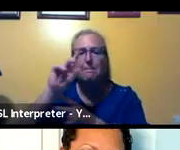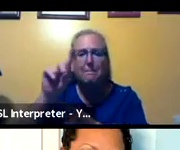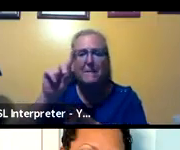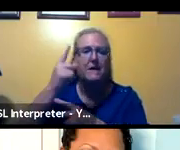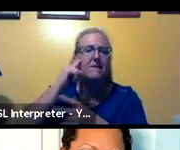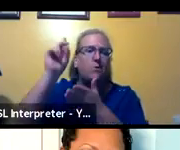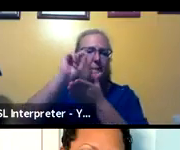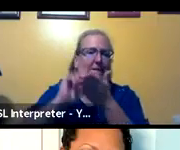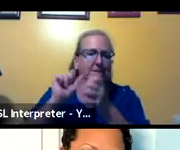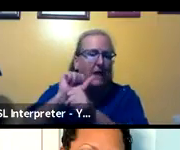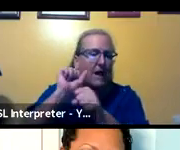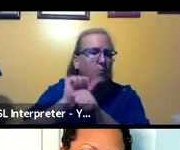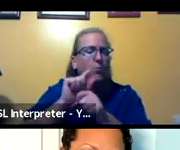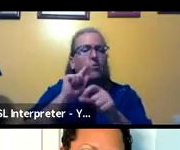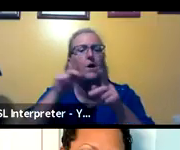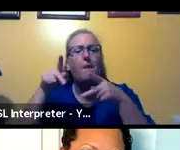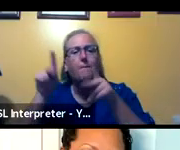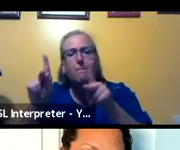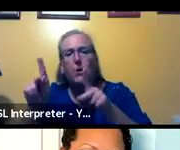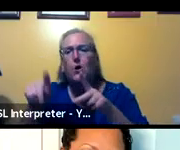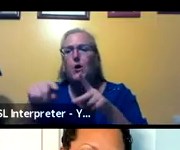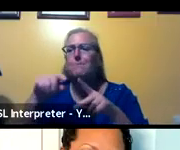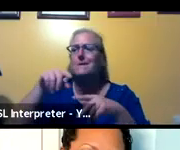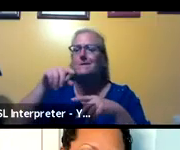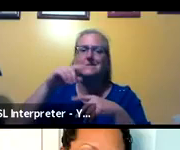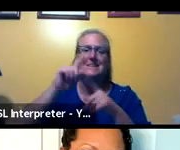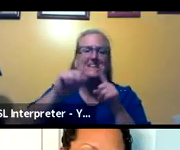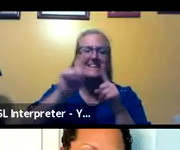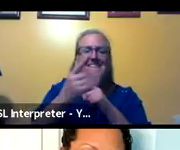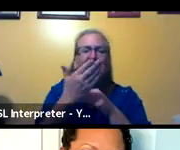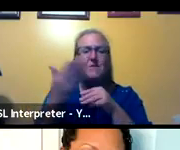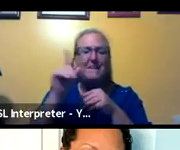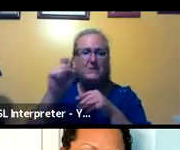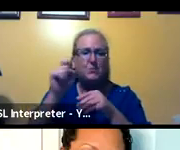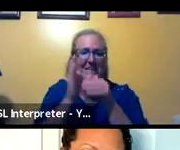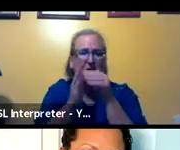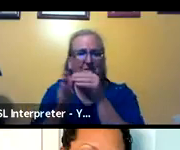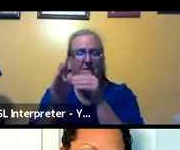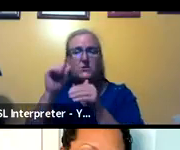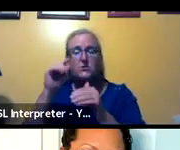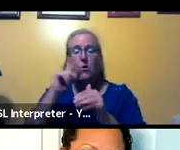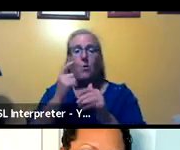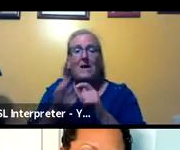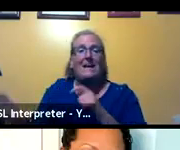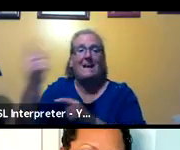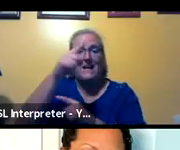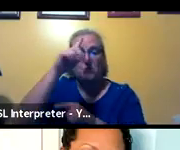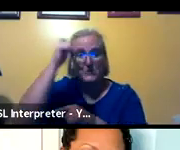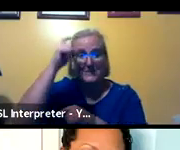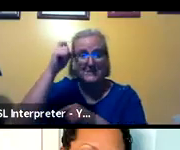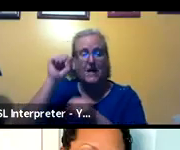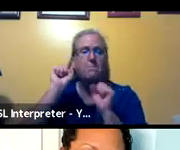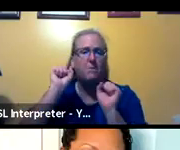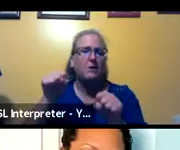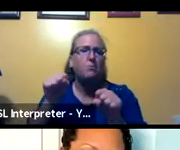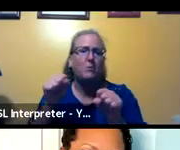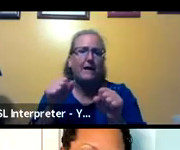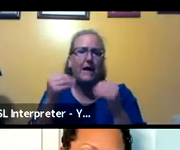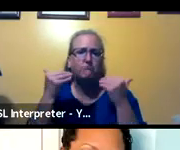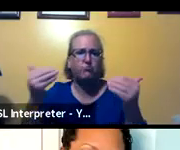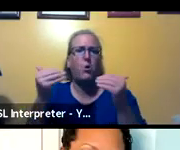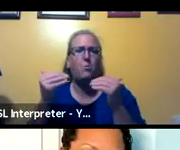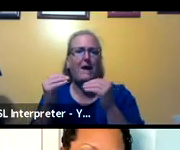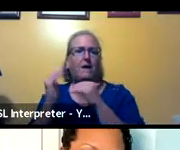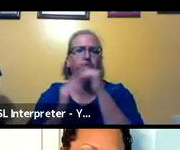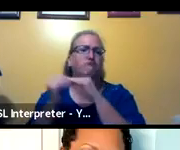work, permits, some of the legwork that's needed to be done, so that next summer we can actually execute these